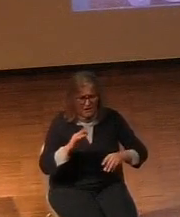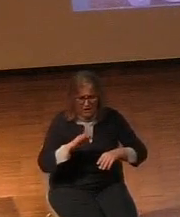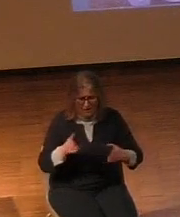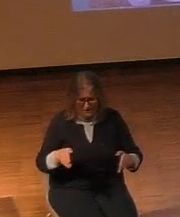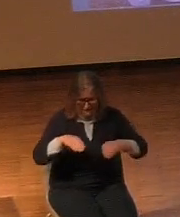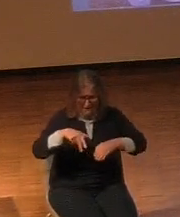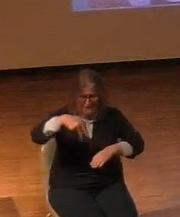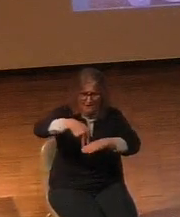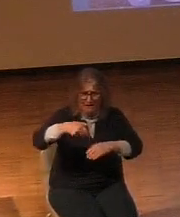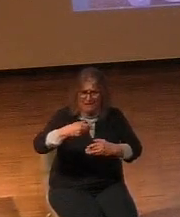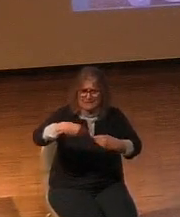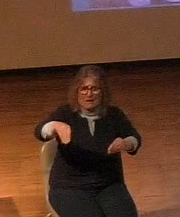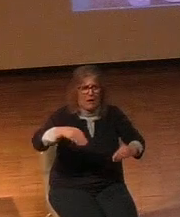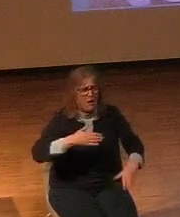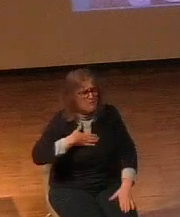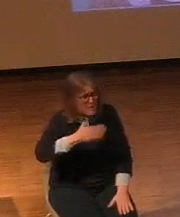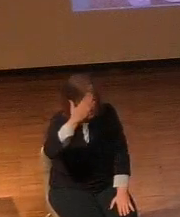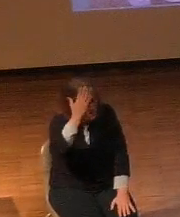Oh, my God.